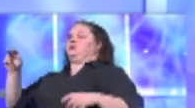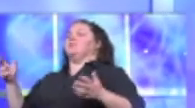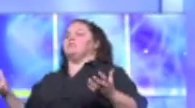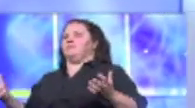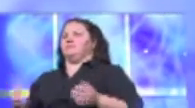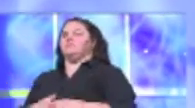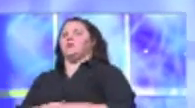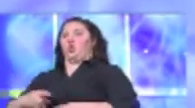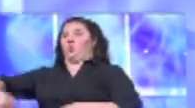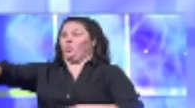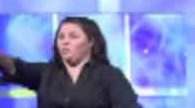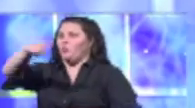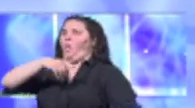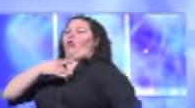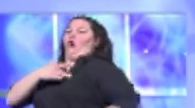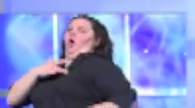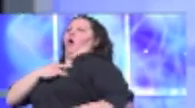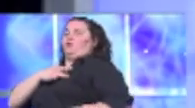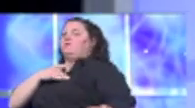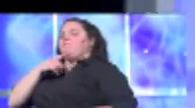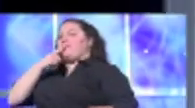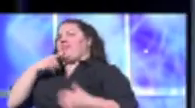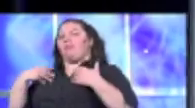You are the heart of public health.